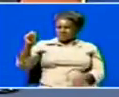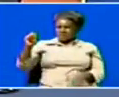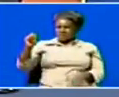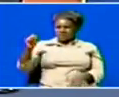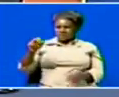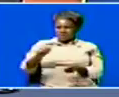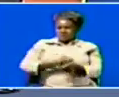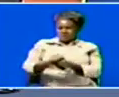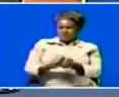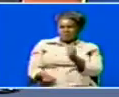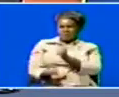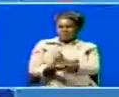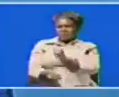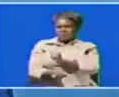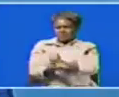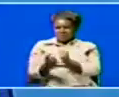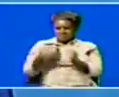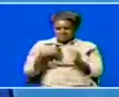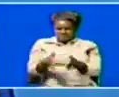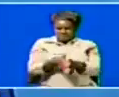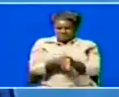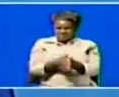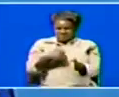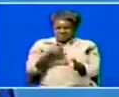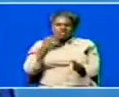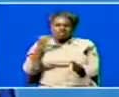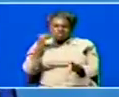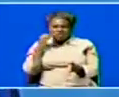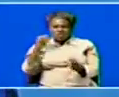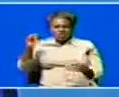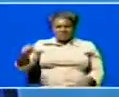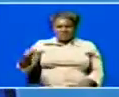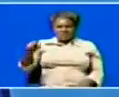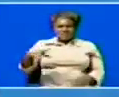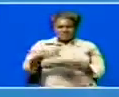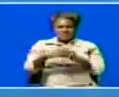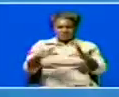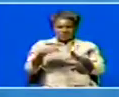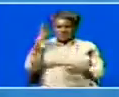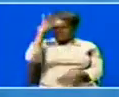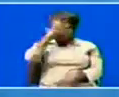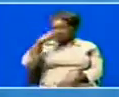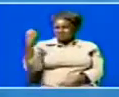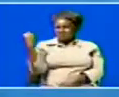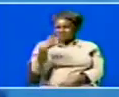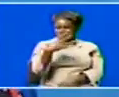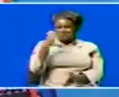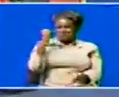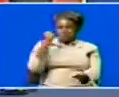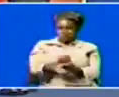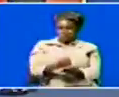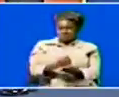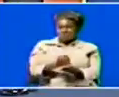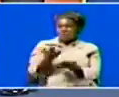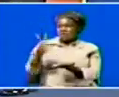time on the Friday Briefing, so yes. I'm very excited. So you are feeling at home? Yeah, I'm comfortable. It's such a beautiful studio. You're welcome. So, of